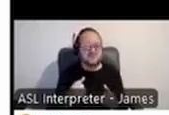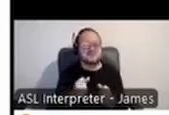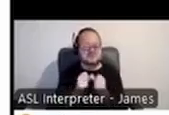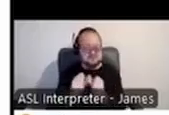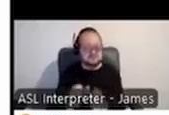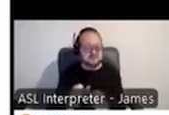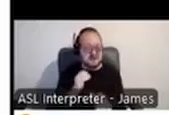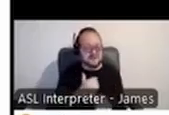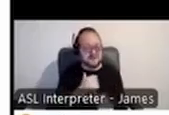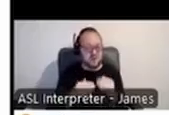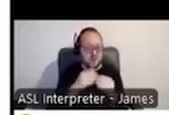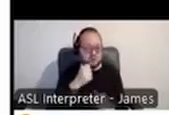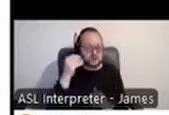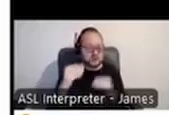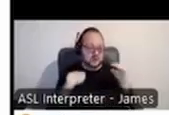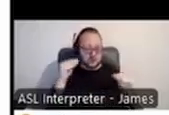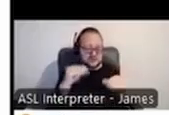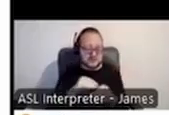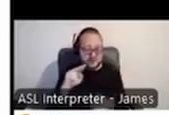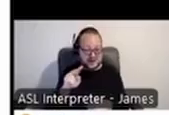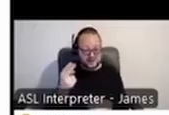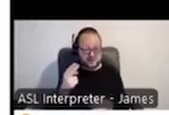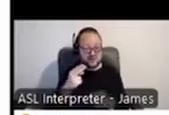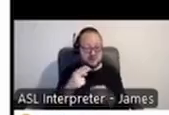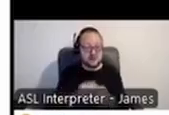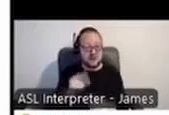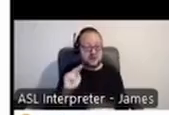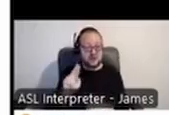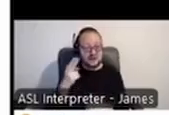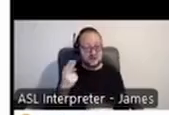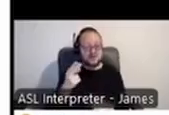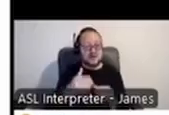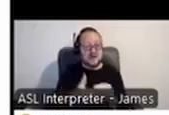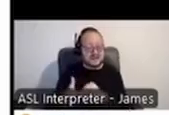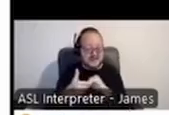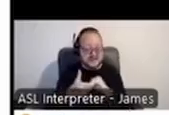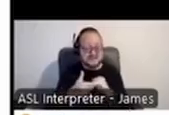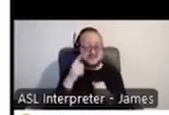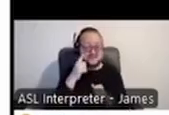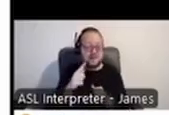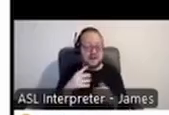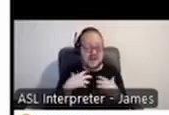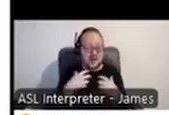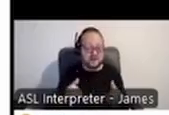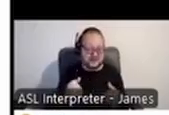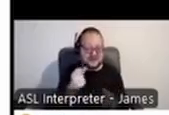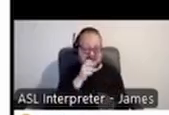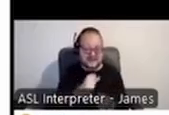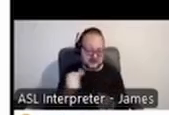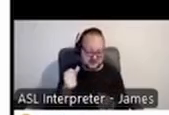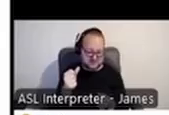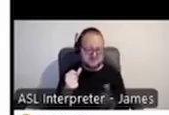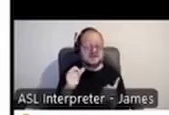New Hampshire called the New Hampshire Alliance for Healthy Aging. And so the New Hampshire Alliance for Healthy Aging engages